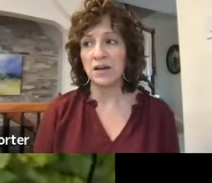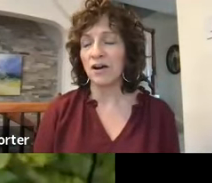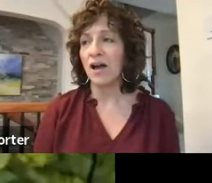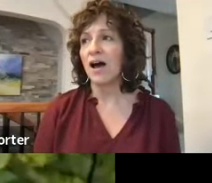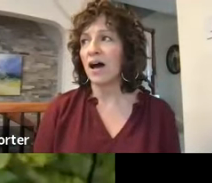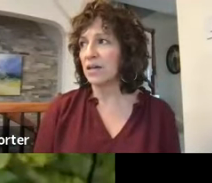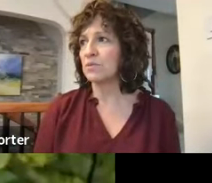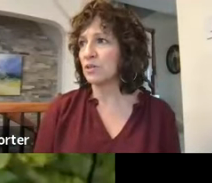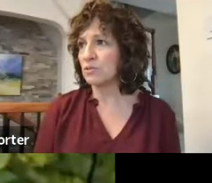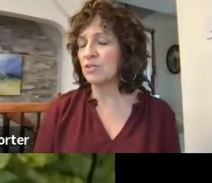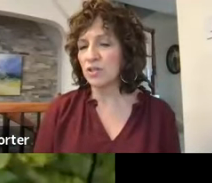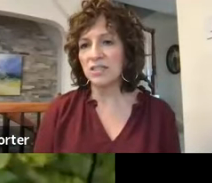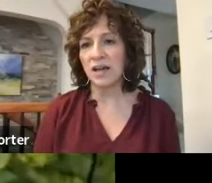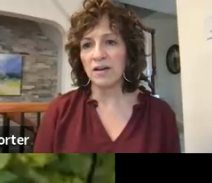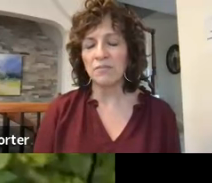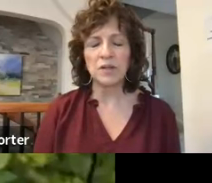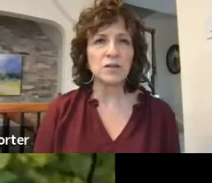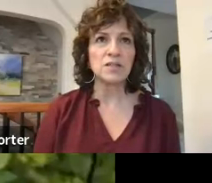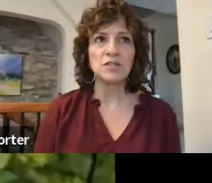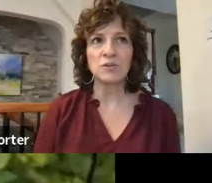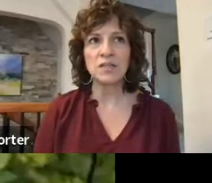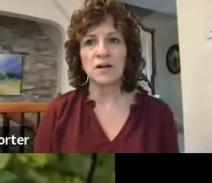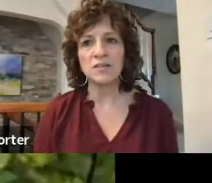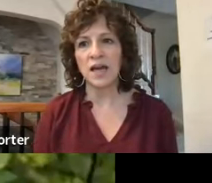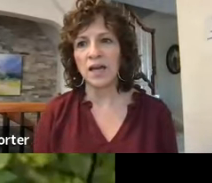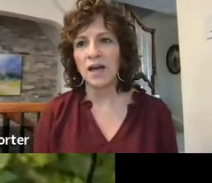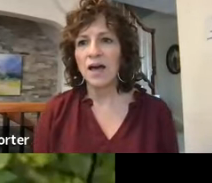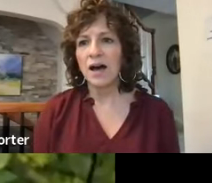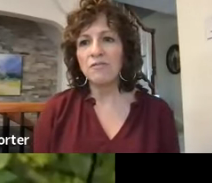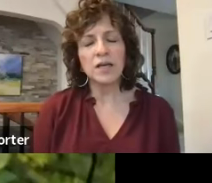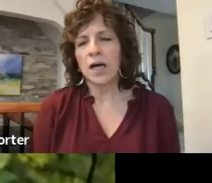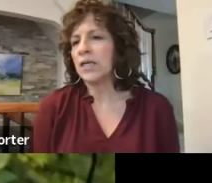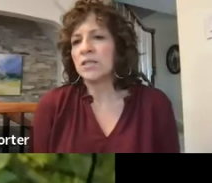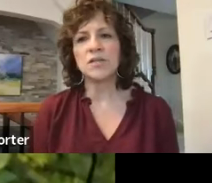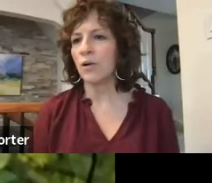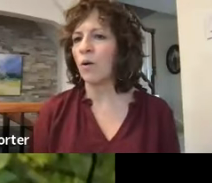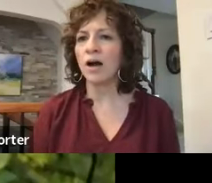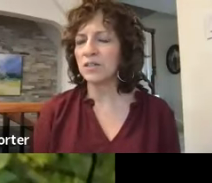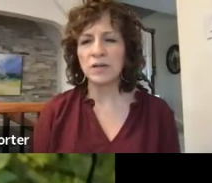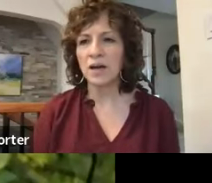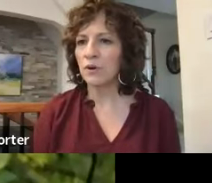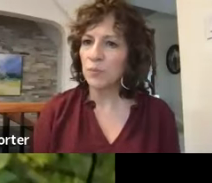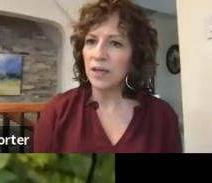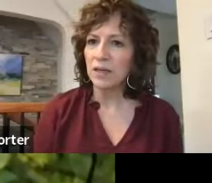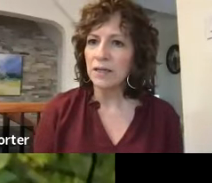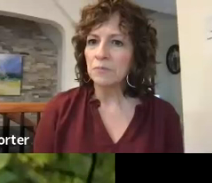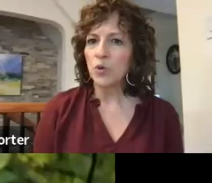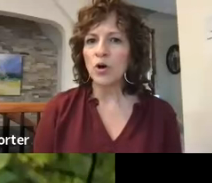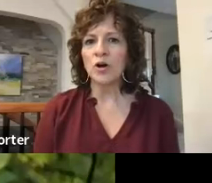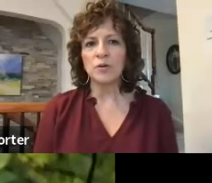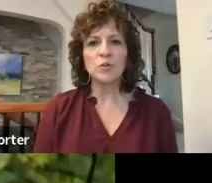them to hear, I am so stressed out. I've been looking at screens all day. I feel like I need to go take a walk. Do you want to come with